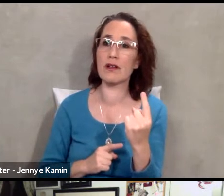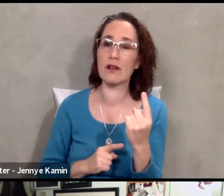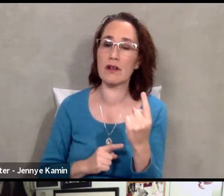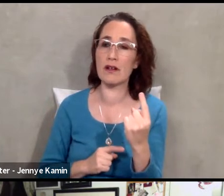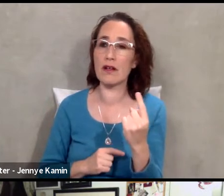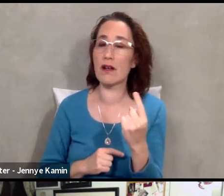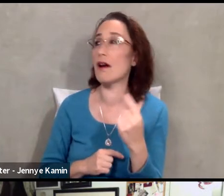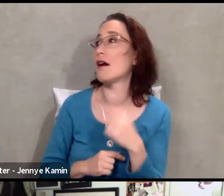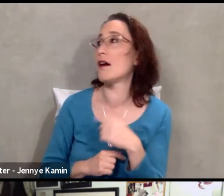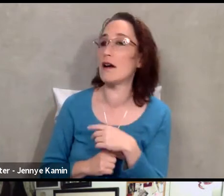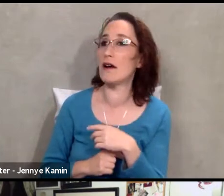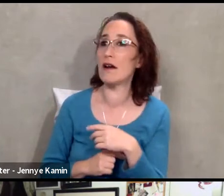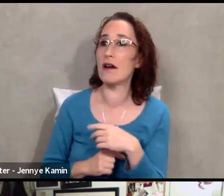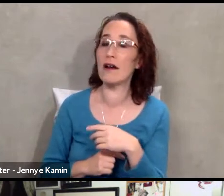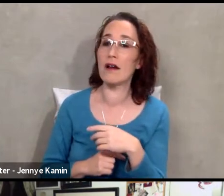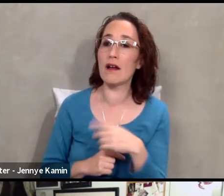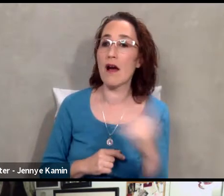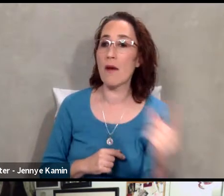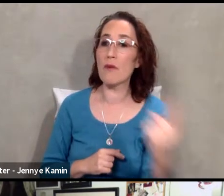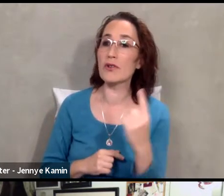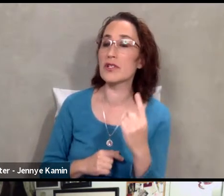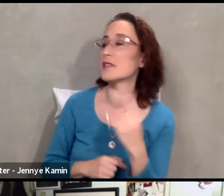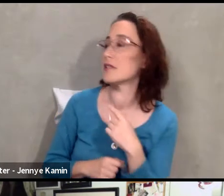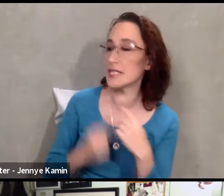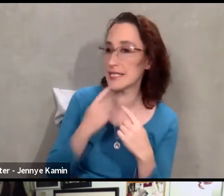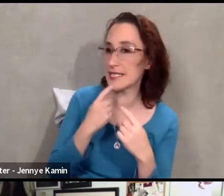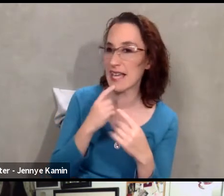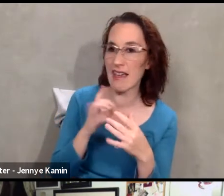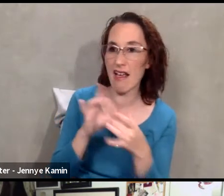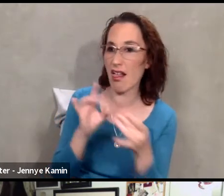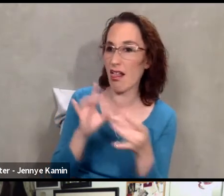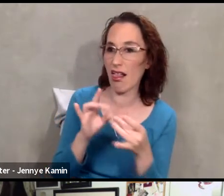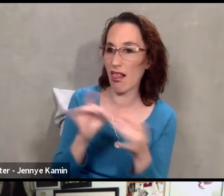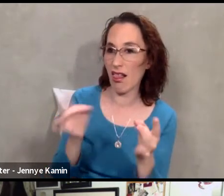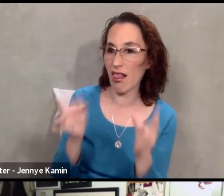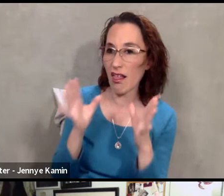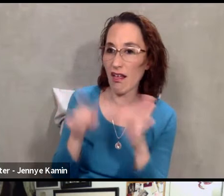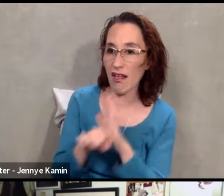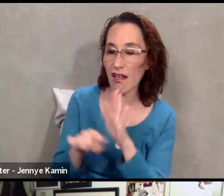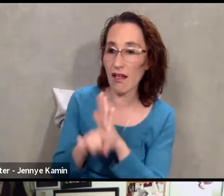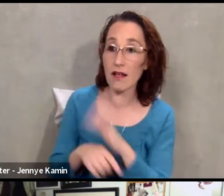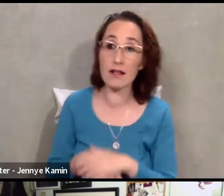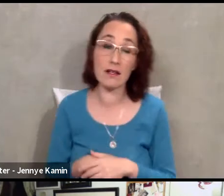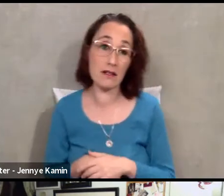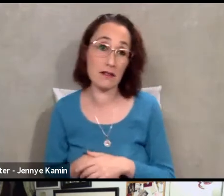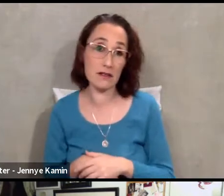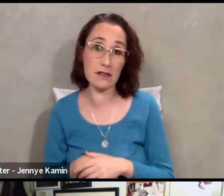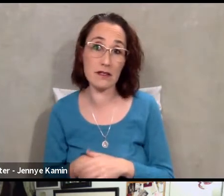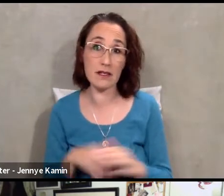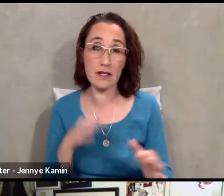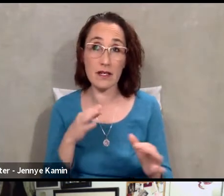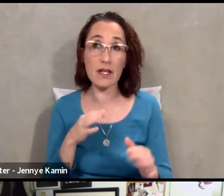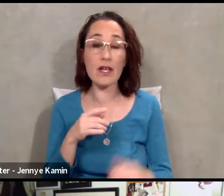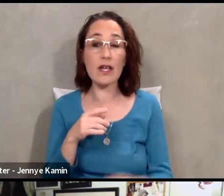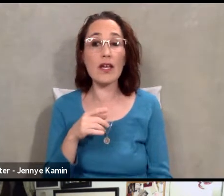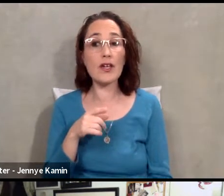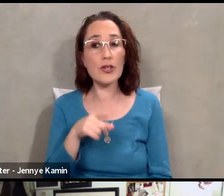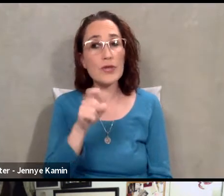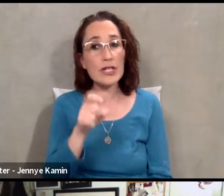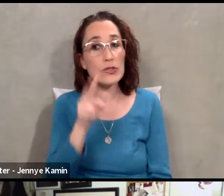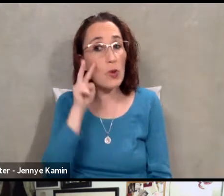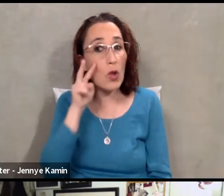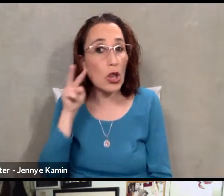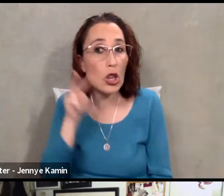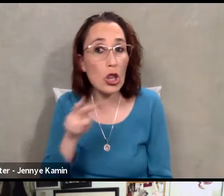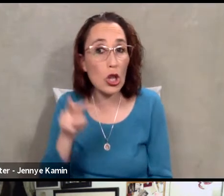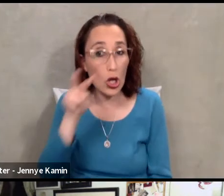things. So I knew that if you're going to draw somebody, you have to look at them for a really long time. And so the act of